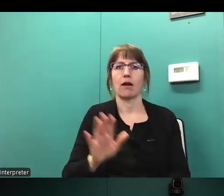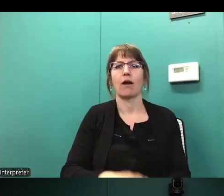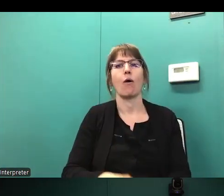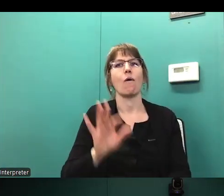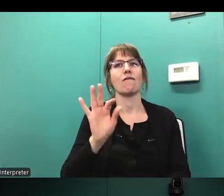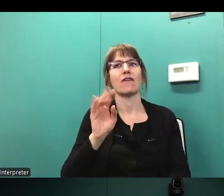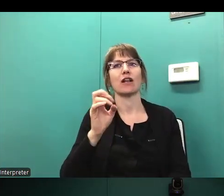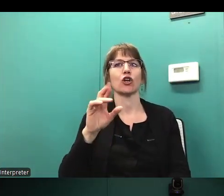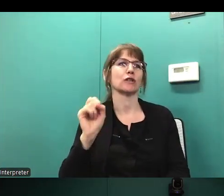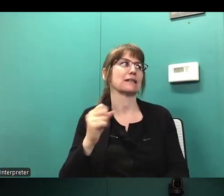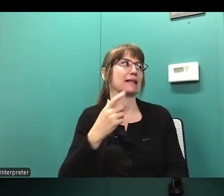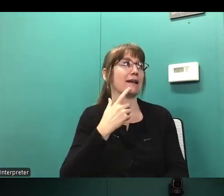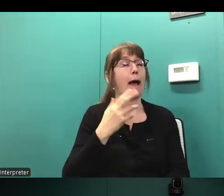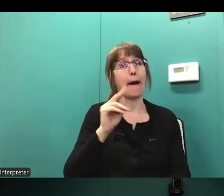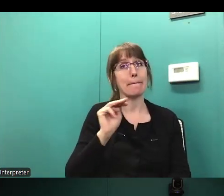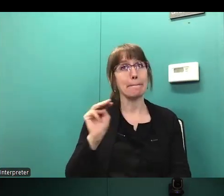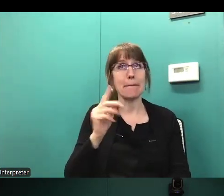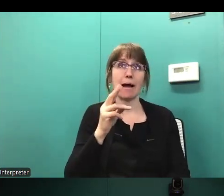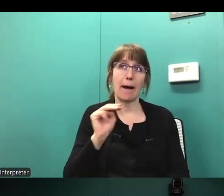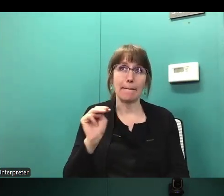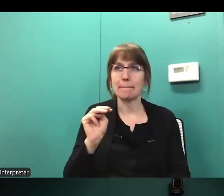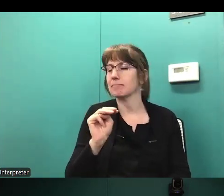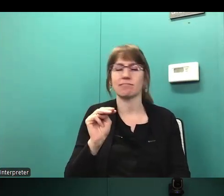don't count. They're 0.